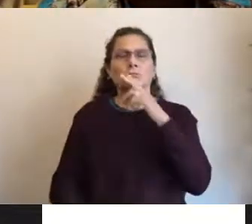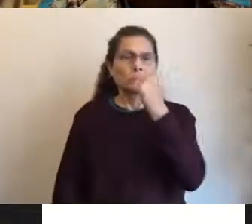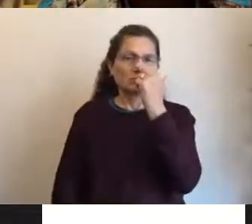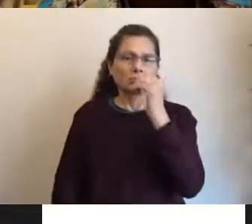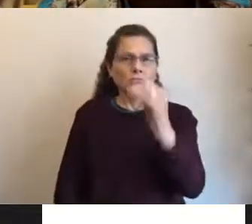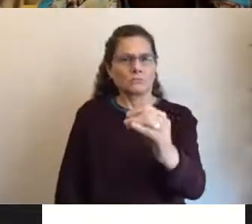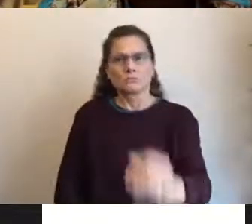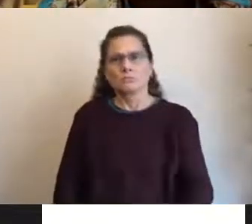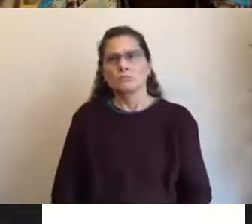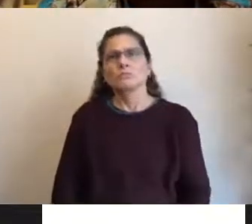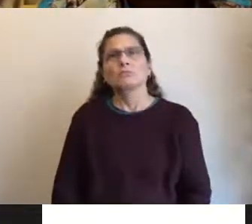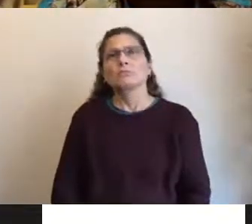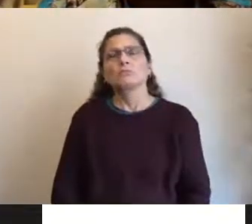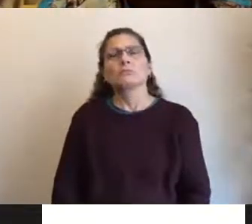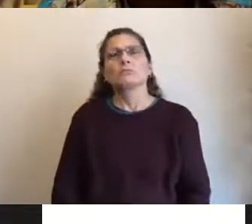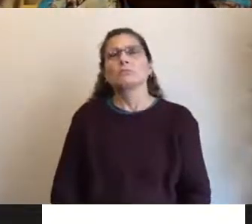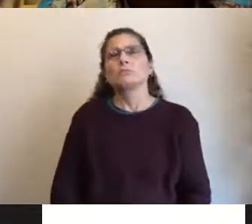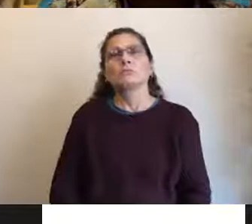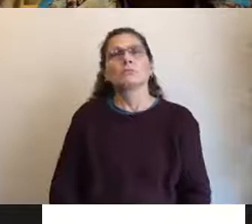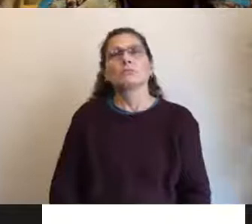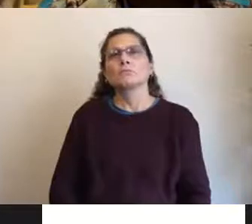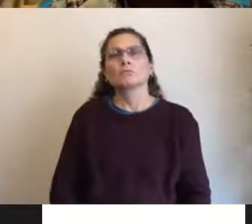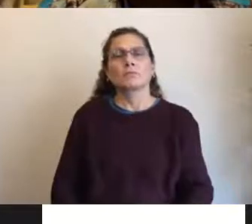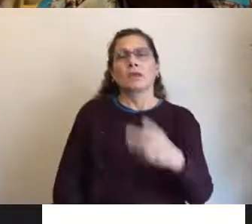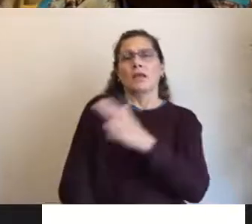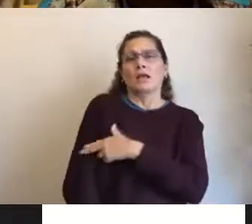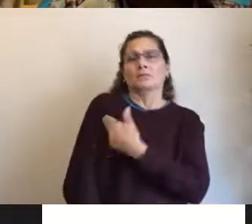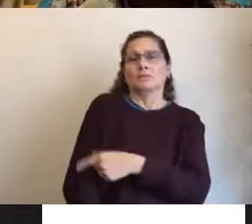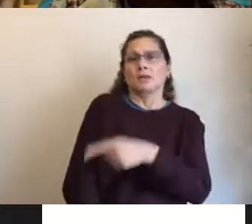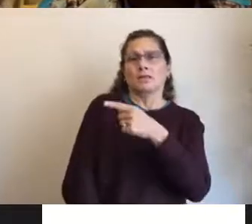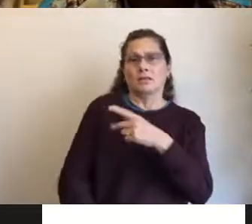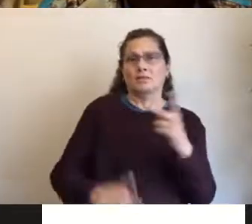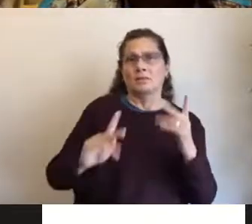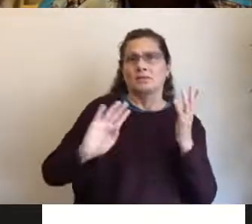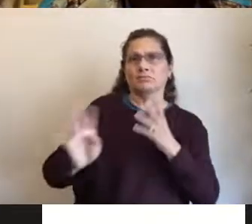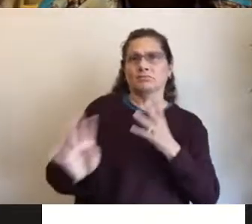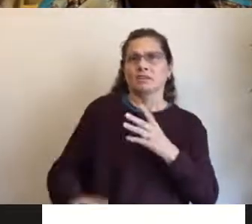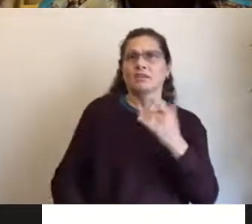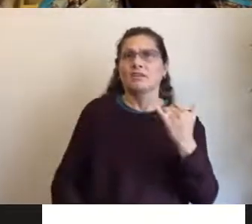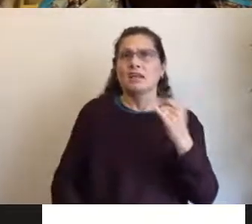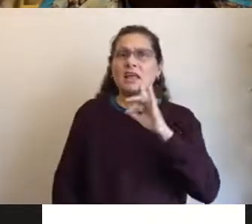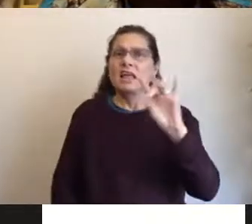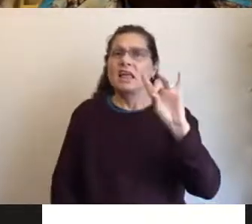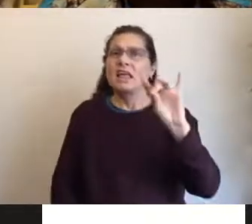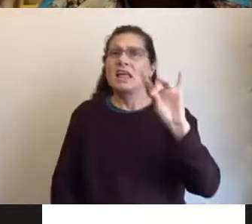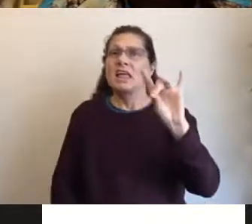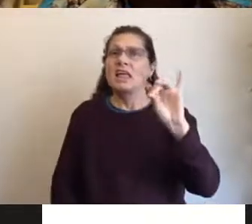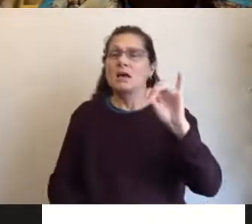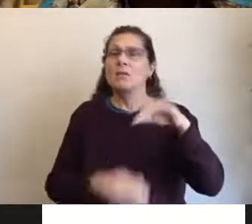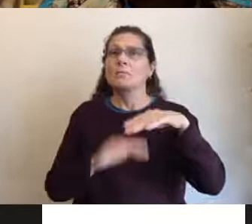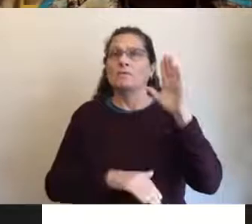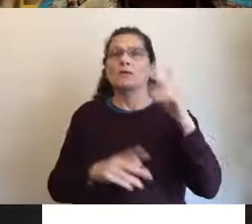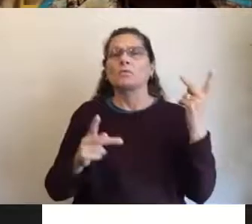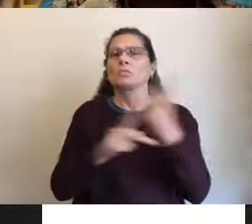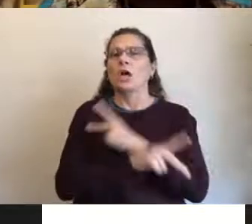track hospitalization rates amongst those who are 80 plus years old that are on a sharp increasing trend since early